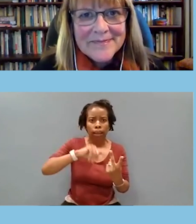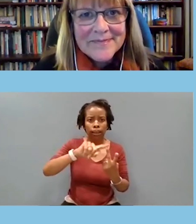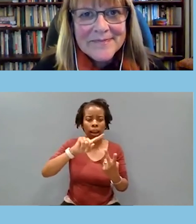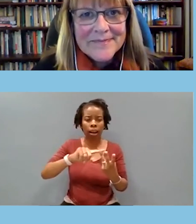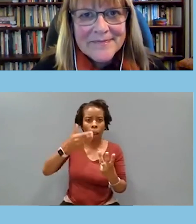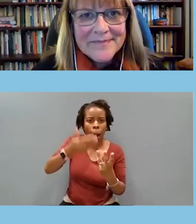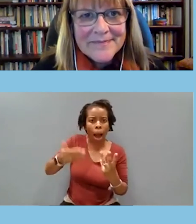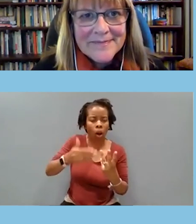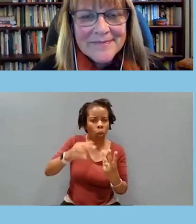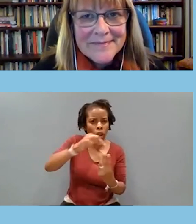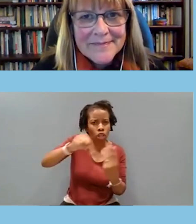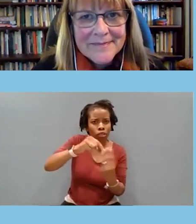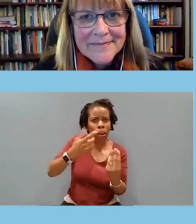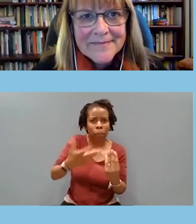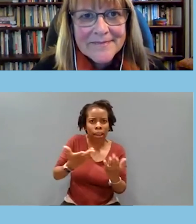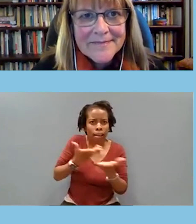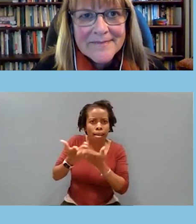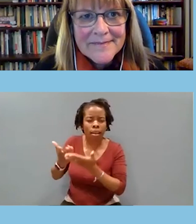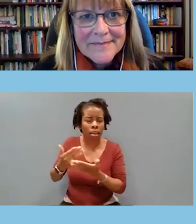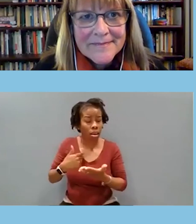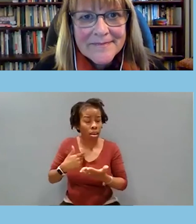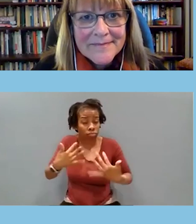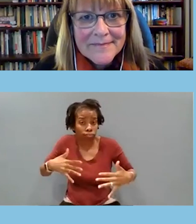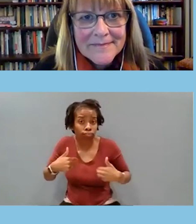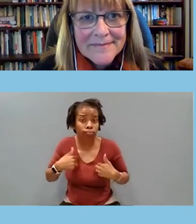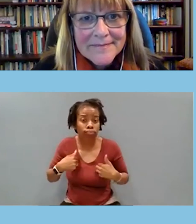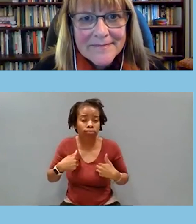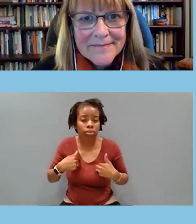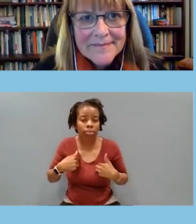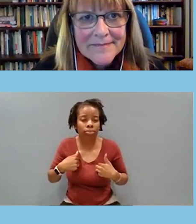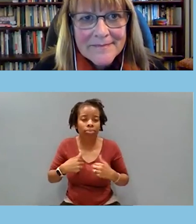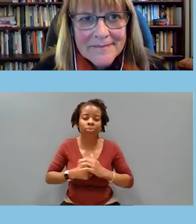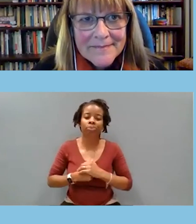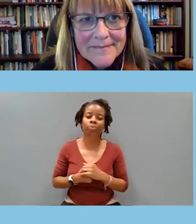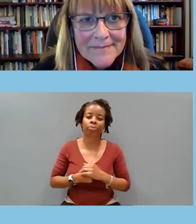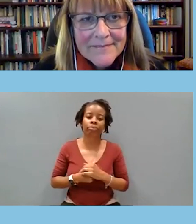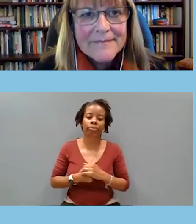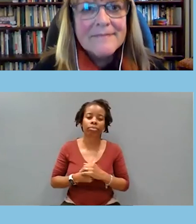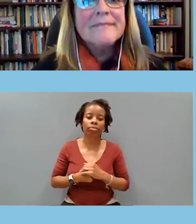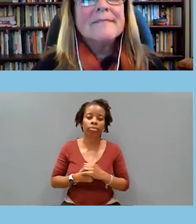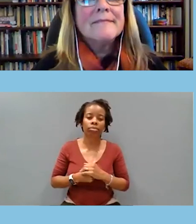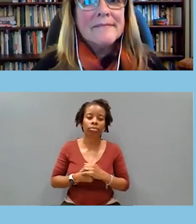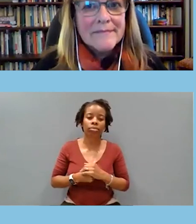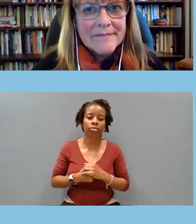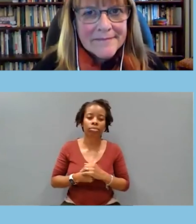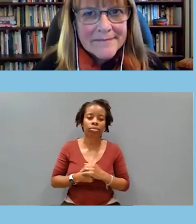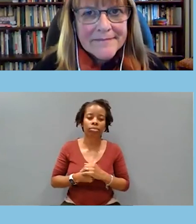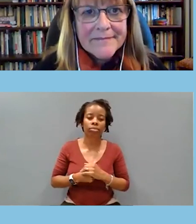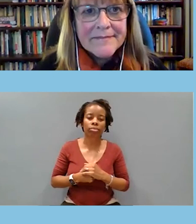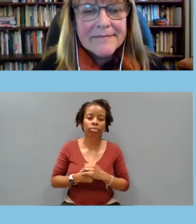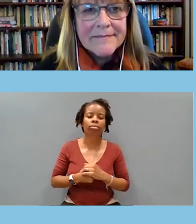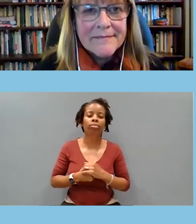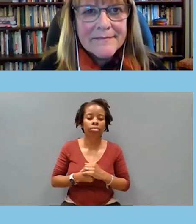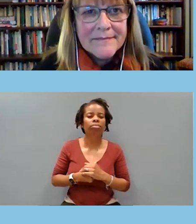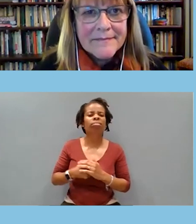Well, actually, I do think there is a grammar of accessibility. And I